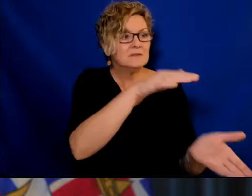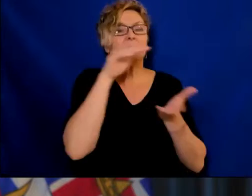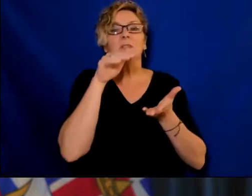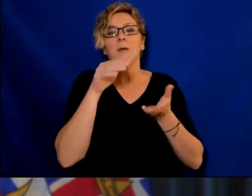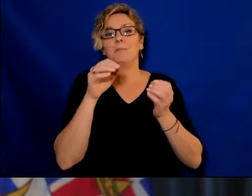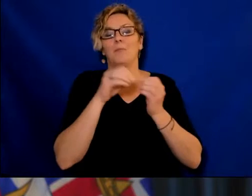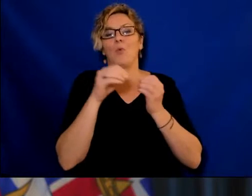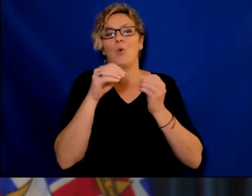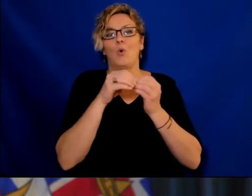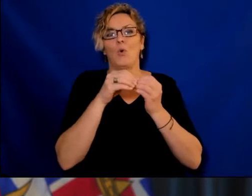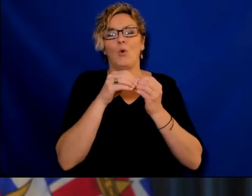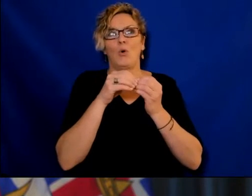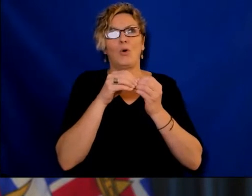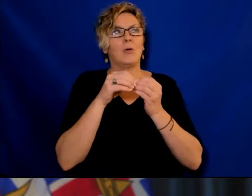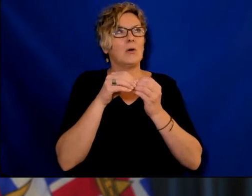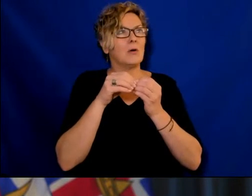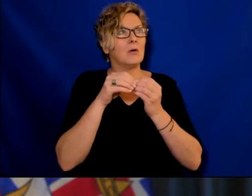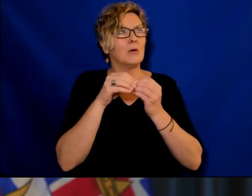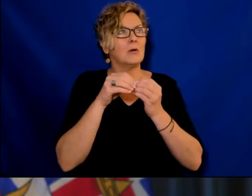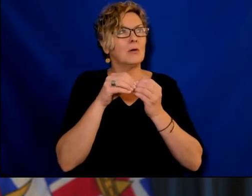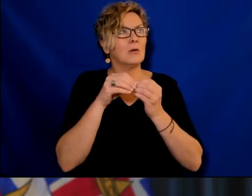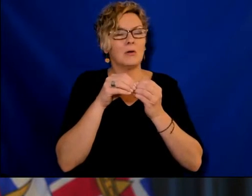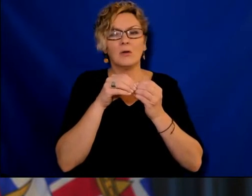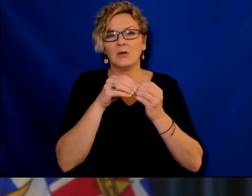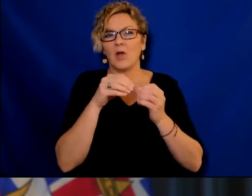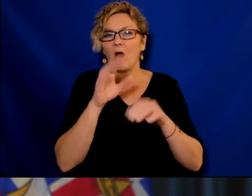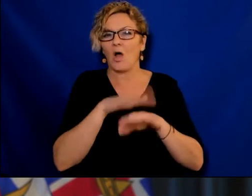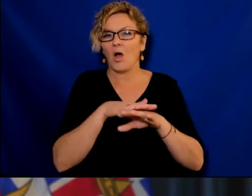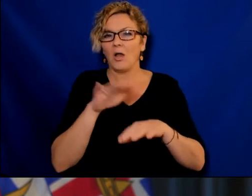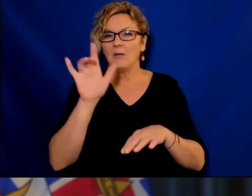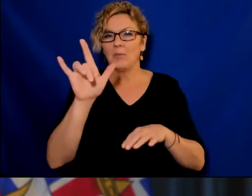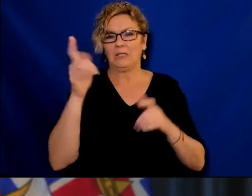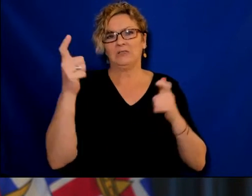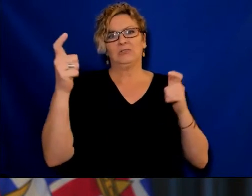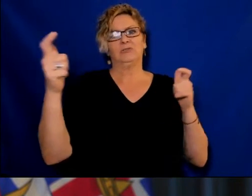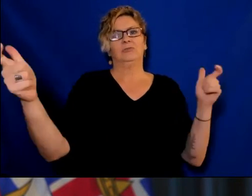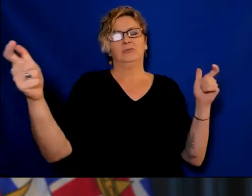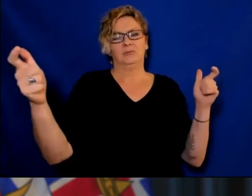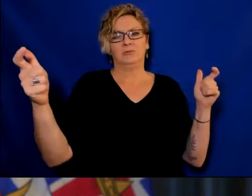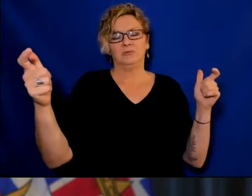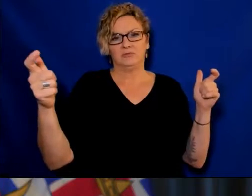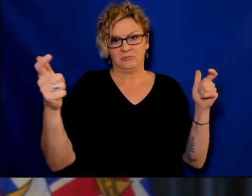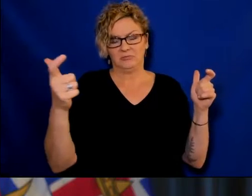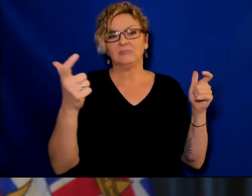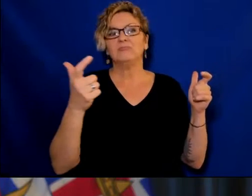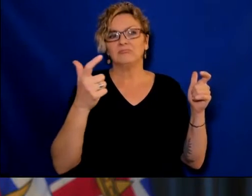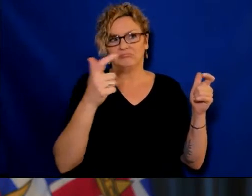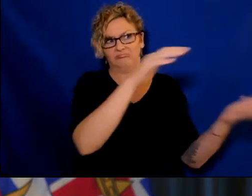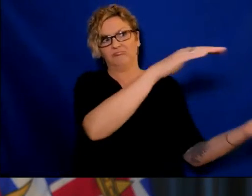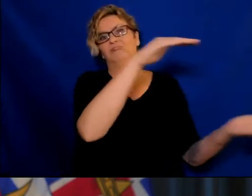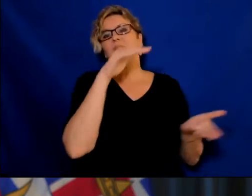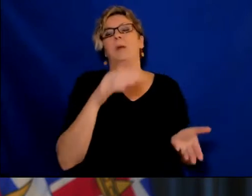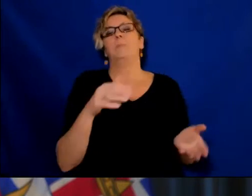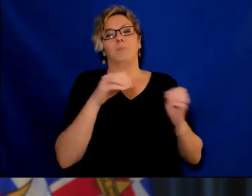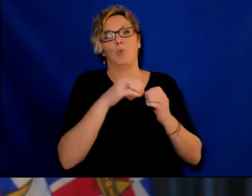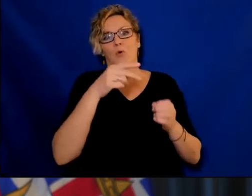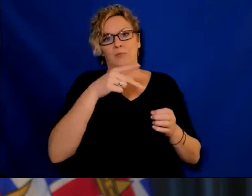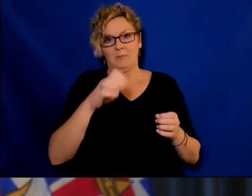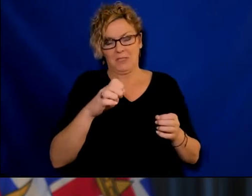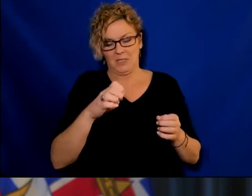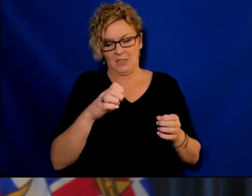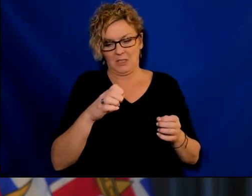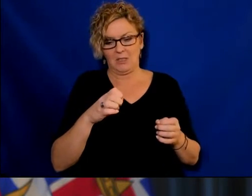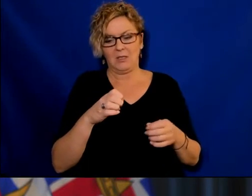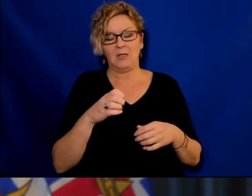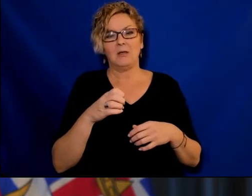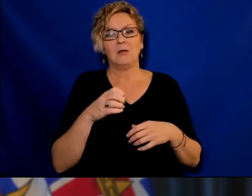cargo plane, which contains 650 cubic meters or 430 pallets of PPE for the healthcare system. The Provincial Health Services